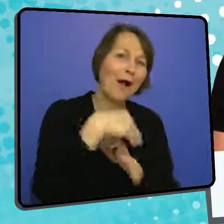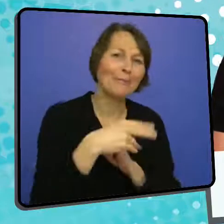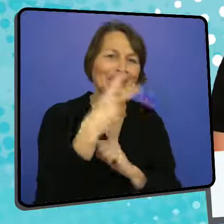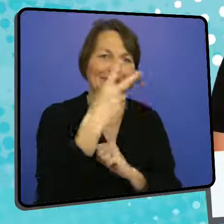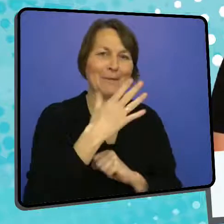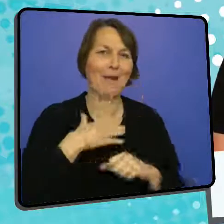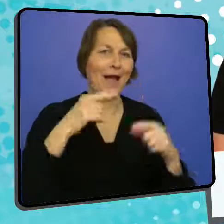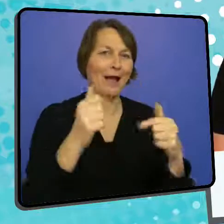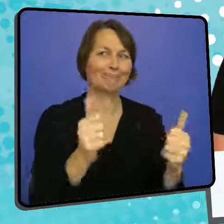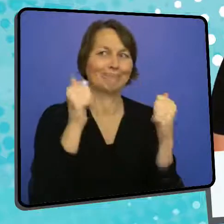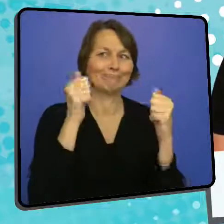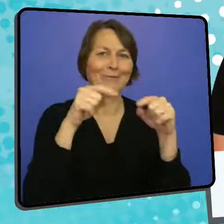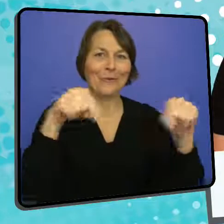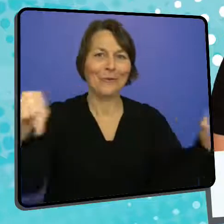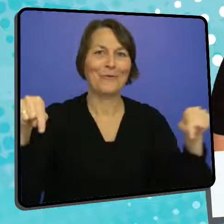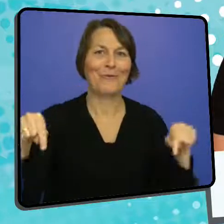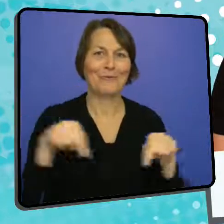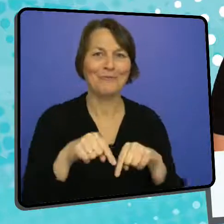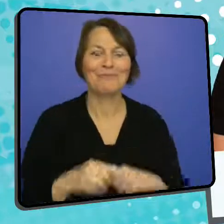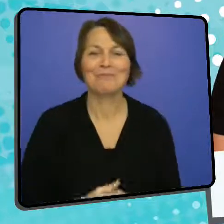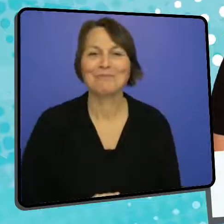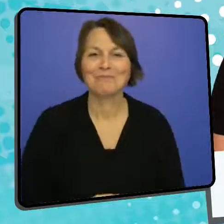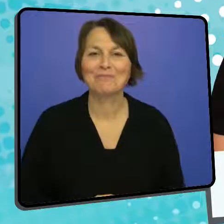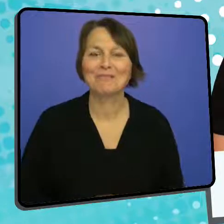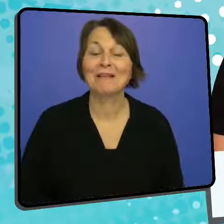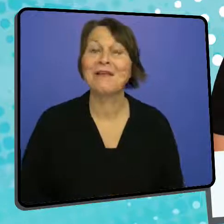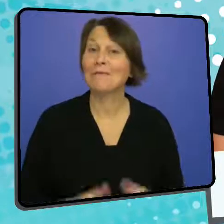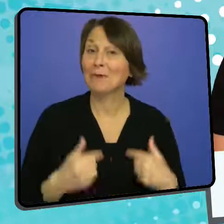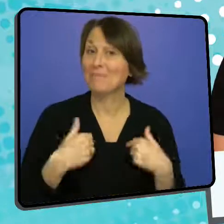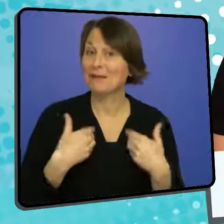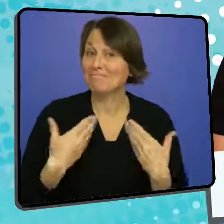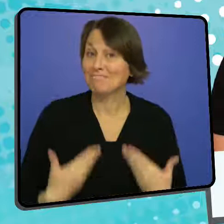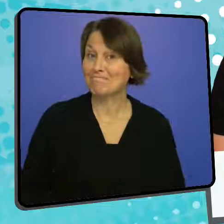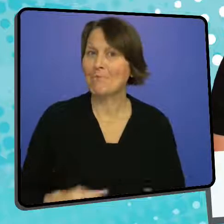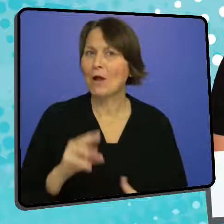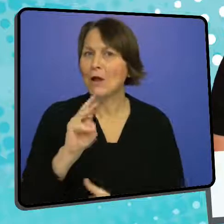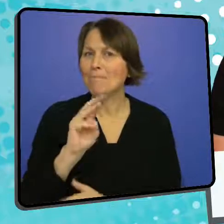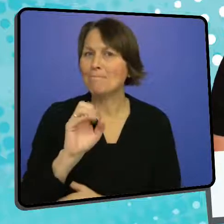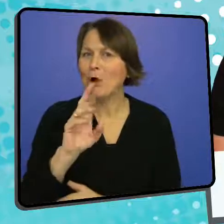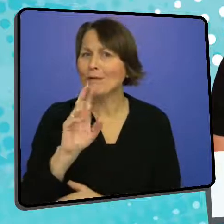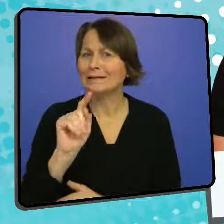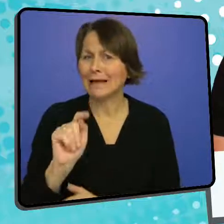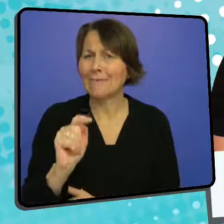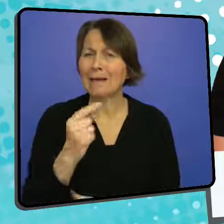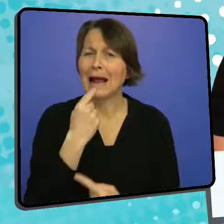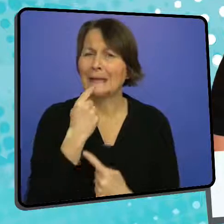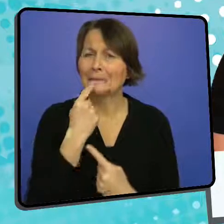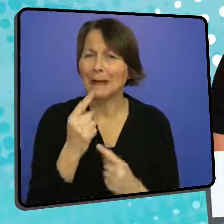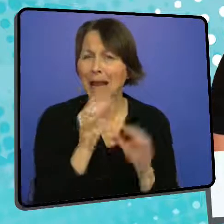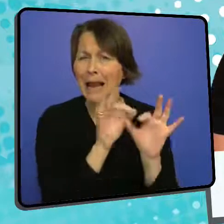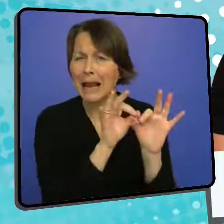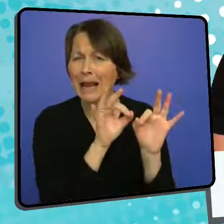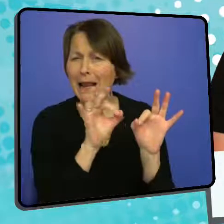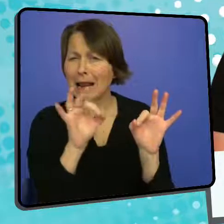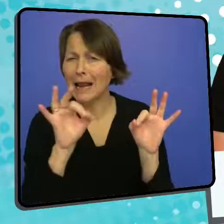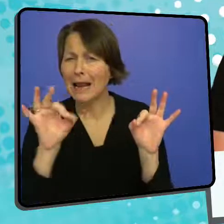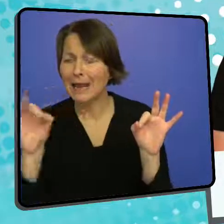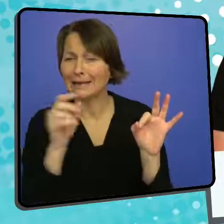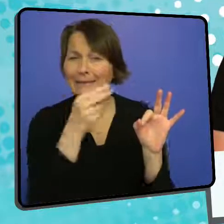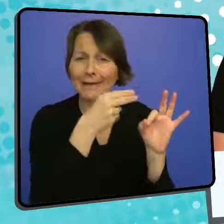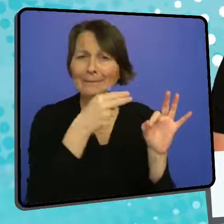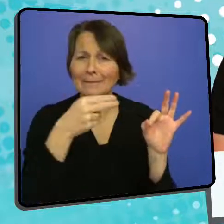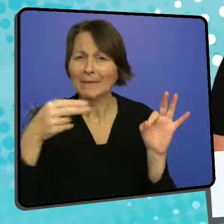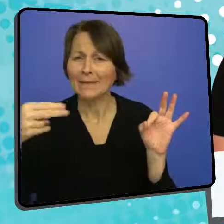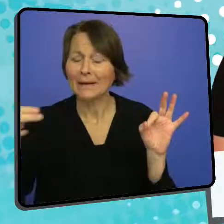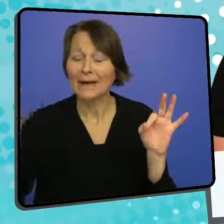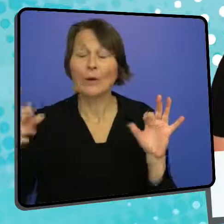So, yeah, I'm Marta, and Henk, I was very impressed by the pronunciation. It's not easy. I've got a very long name and a lot of sets in it, so it makes